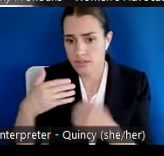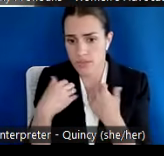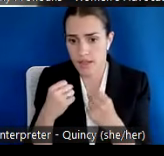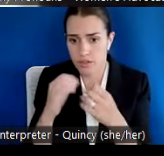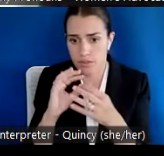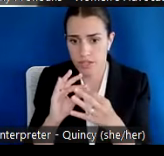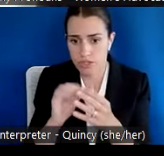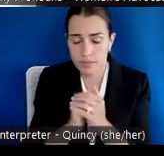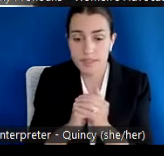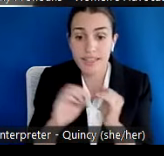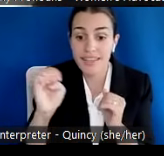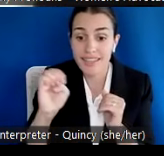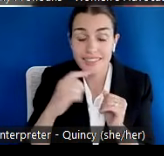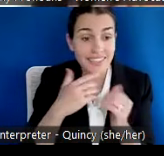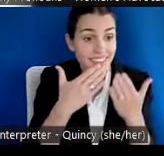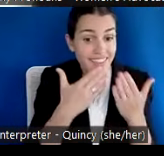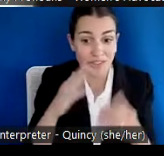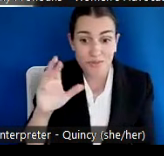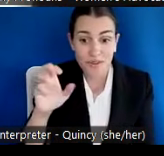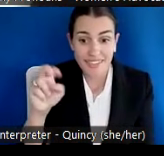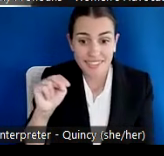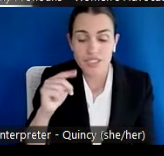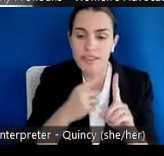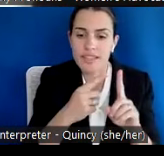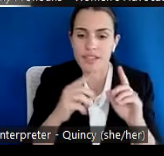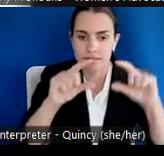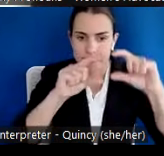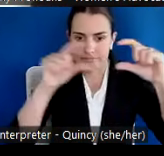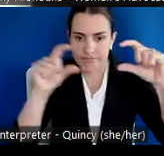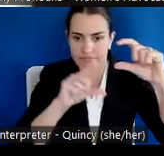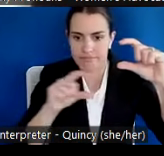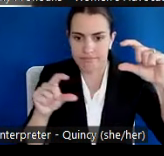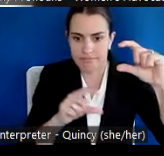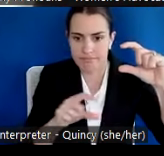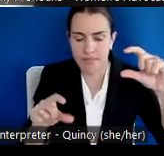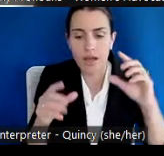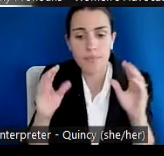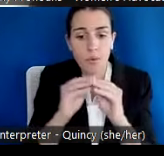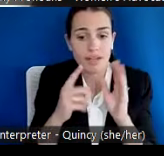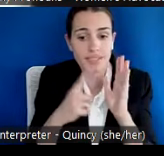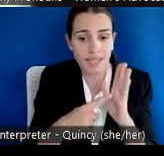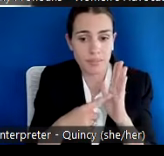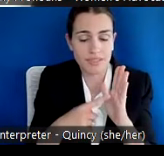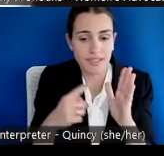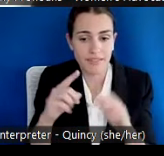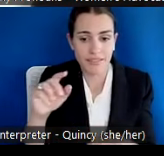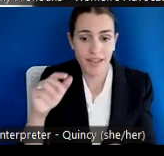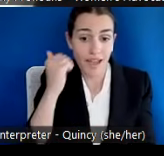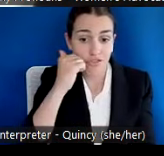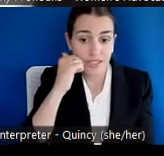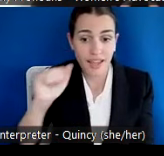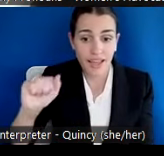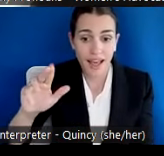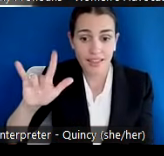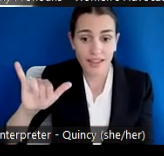Thank you, Brennison. So this is just some more examples of everyday allyship that promotes safety for LGBTQIA2S plus